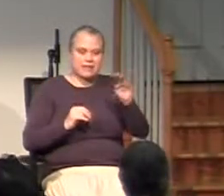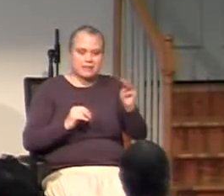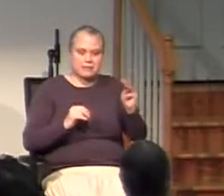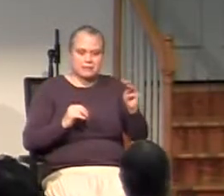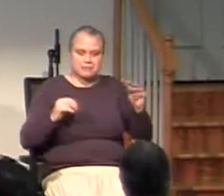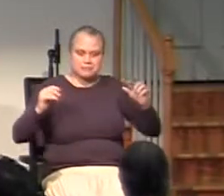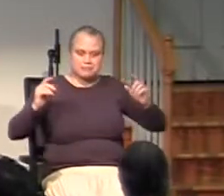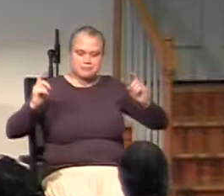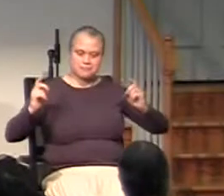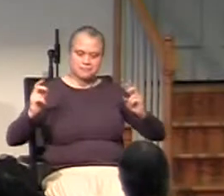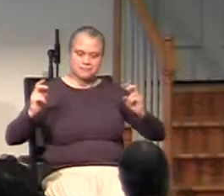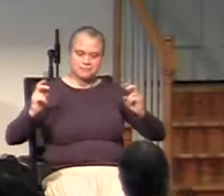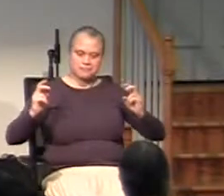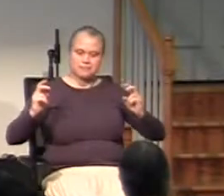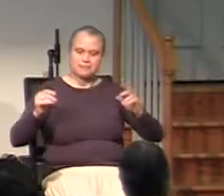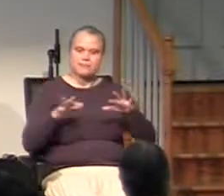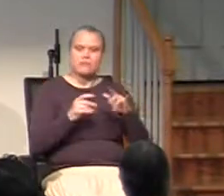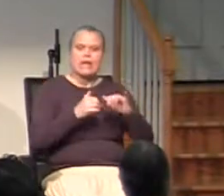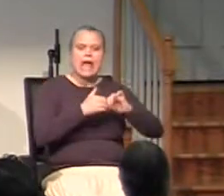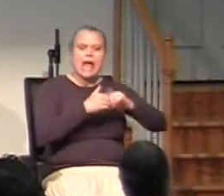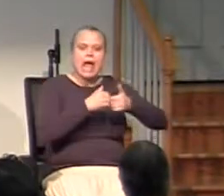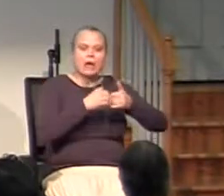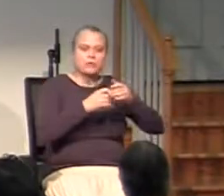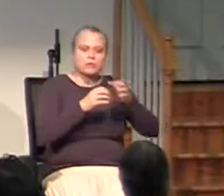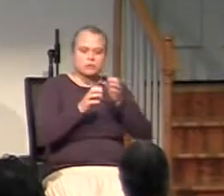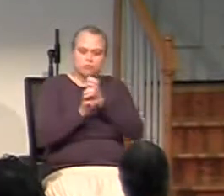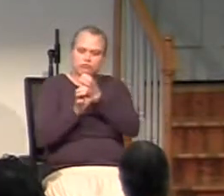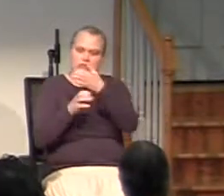How does creation fit in with the sanctuary?